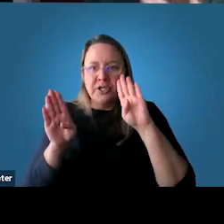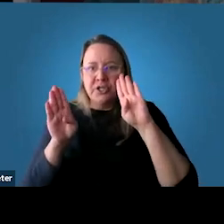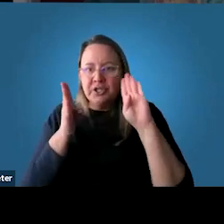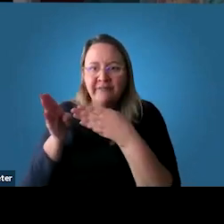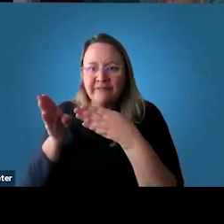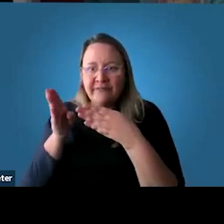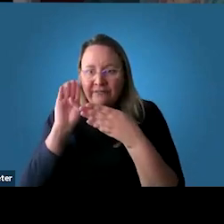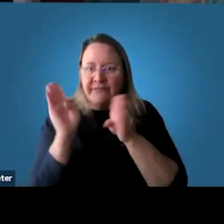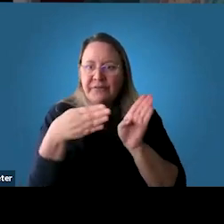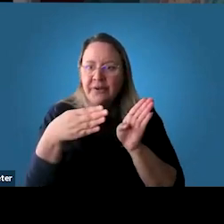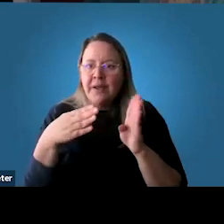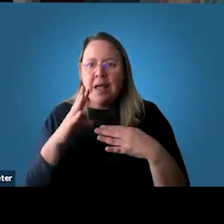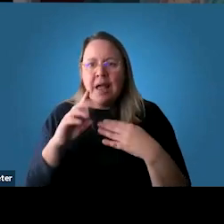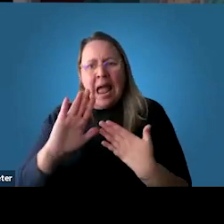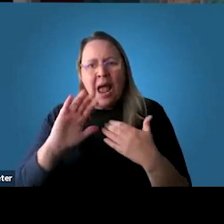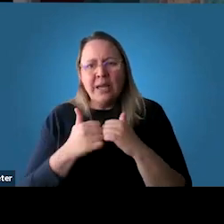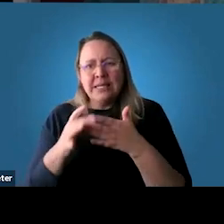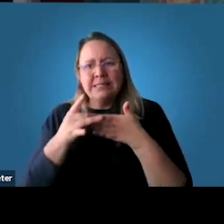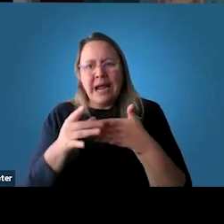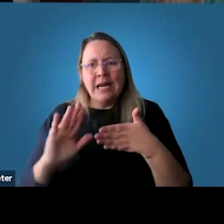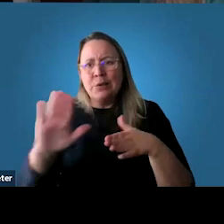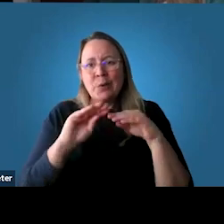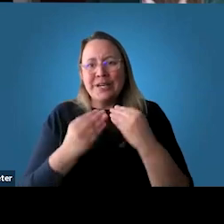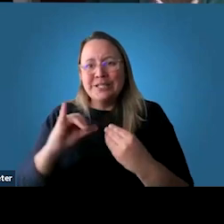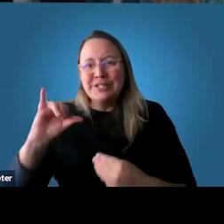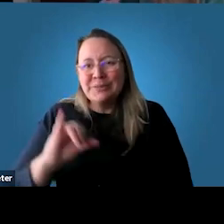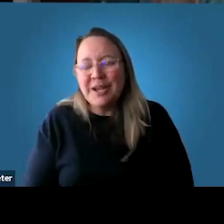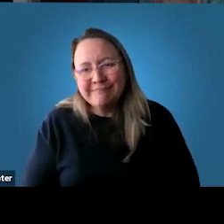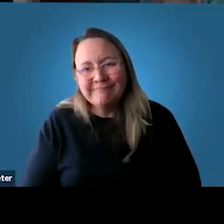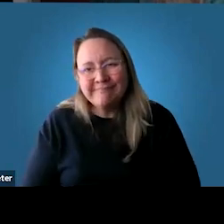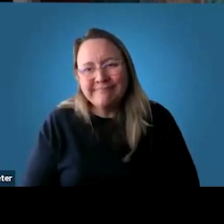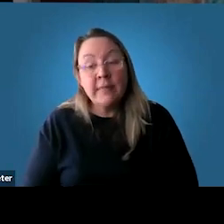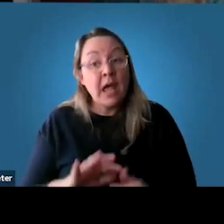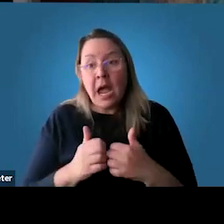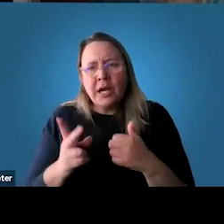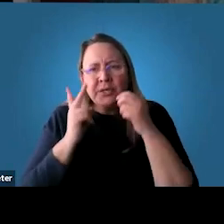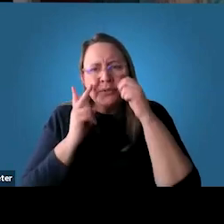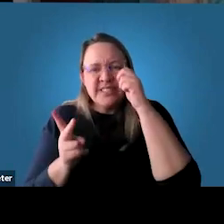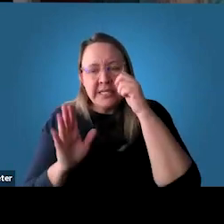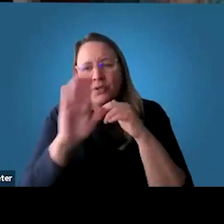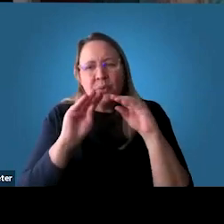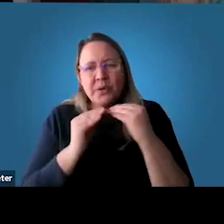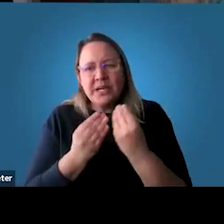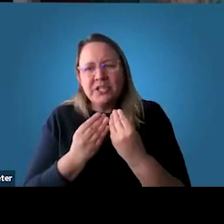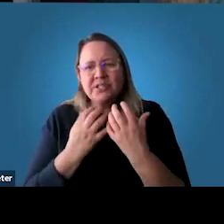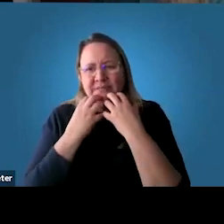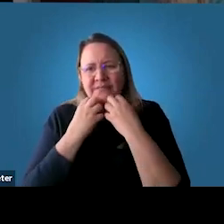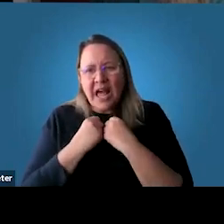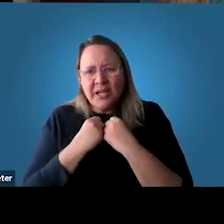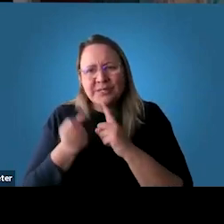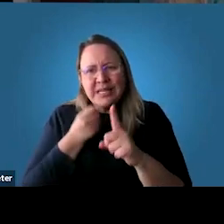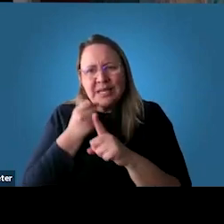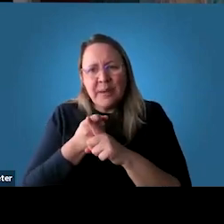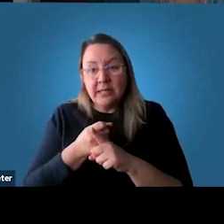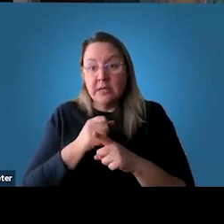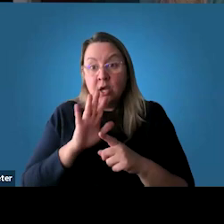about are permeating your organization as well. How are you seeing your organization's values impact